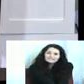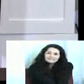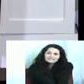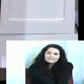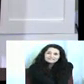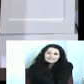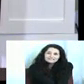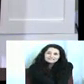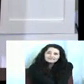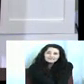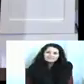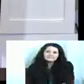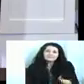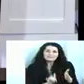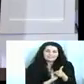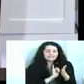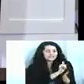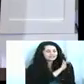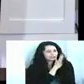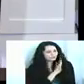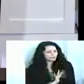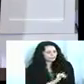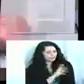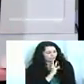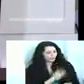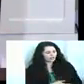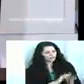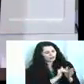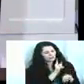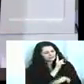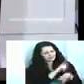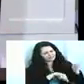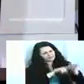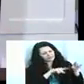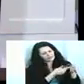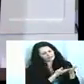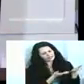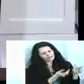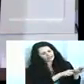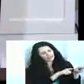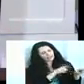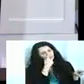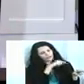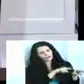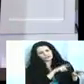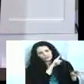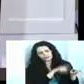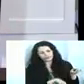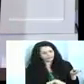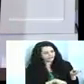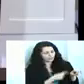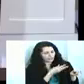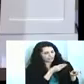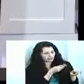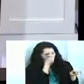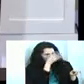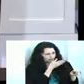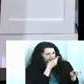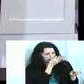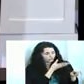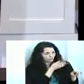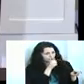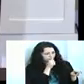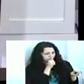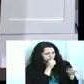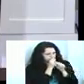That's what happened for the woman at the well that day. Now, there are many, many other things that happened for her, but she couldn't keep the good news to herself.